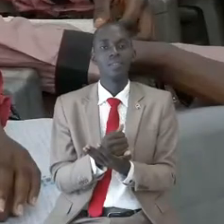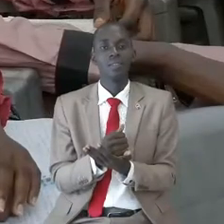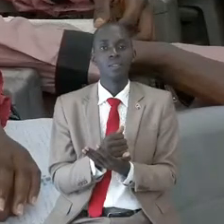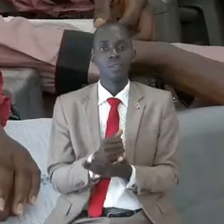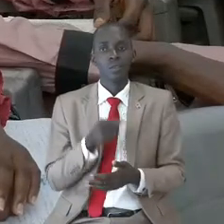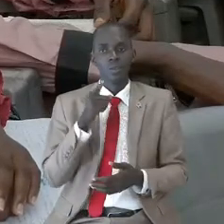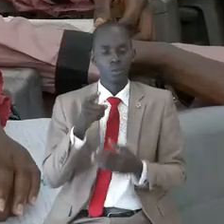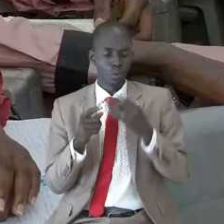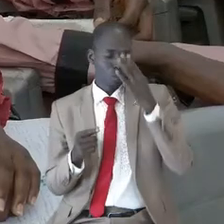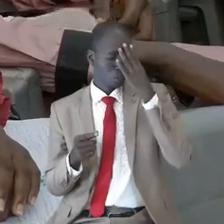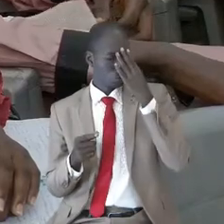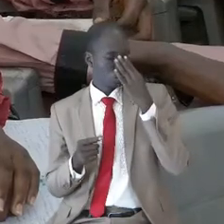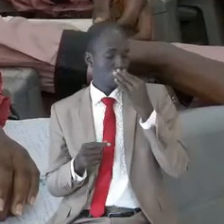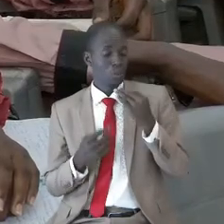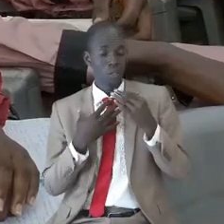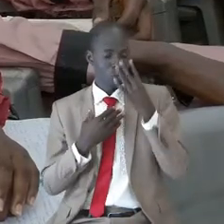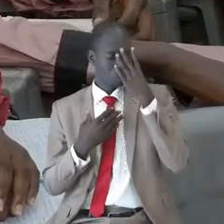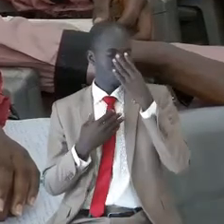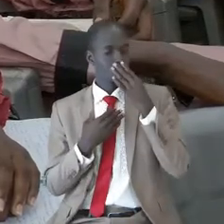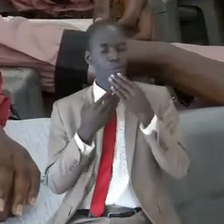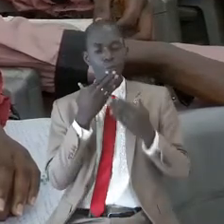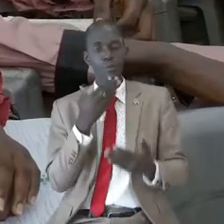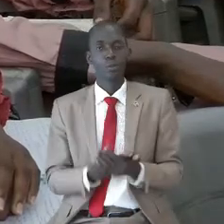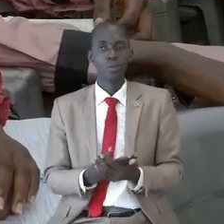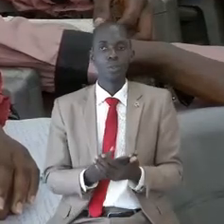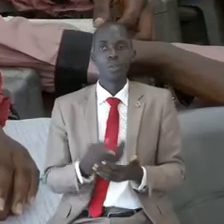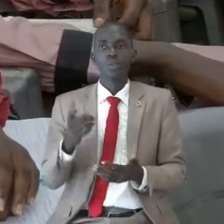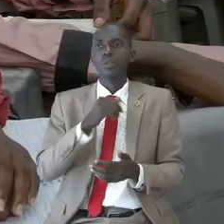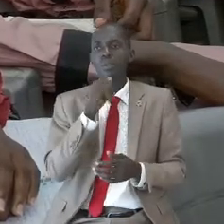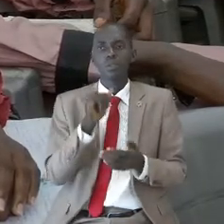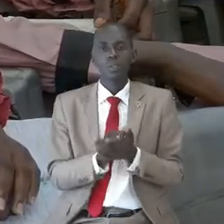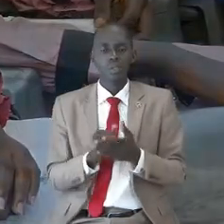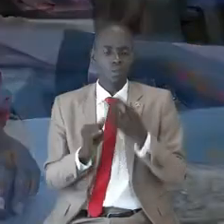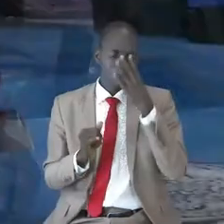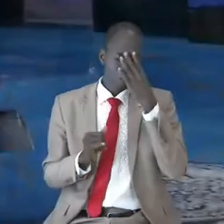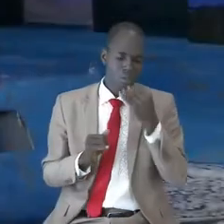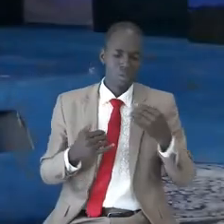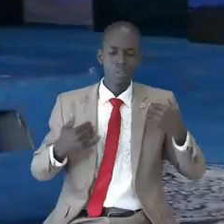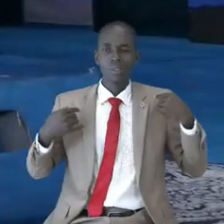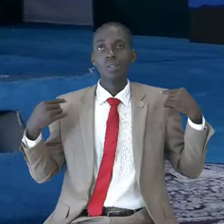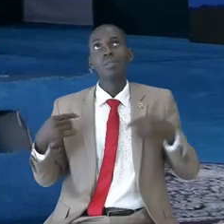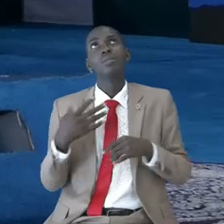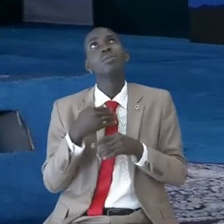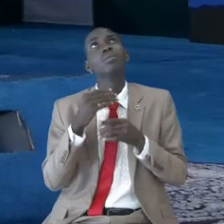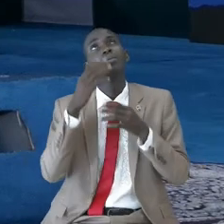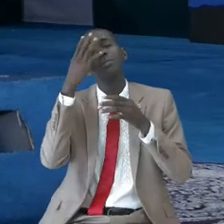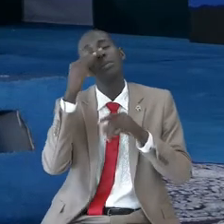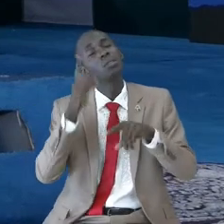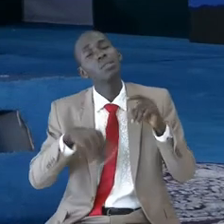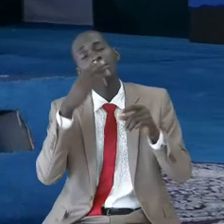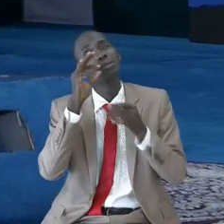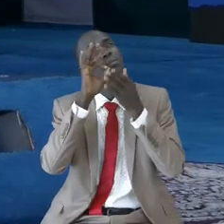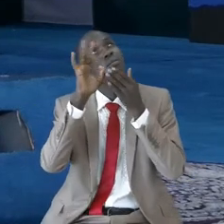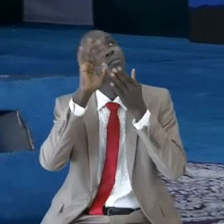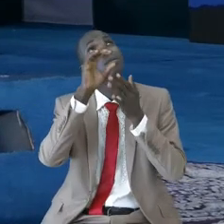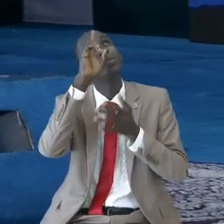sleep and you sleep well. Not that you keep awake and you are counting all the planks on the ceiling